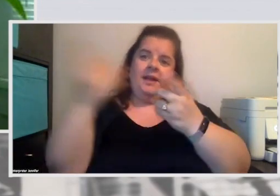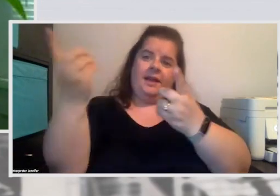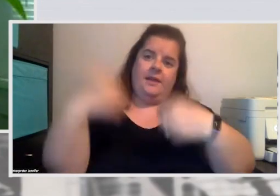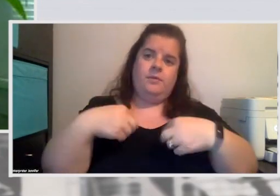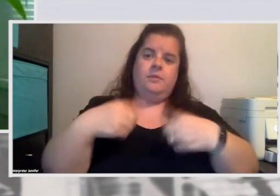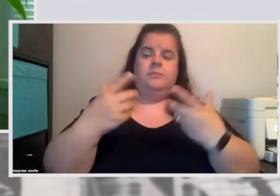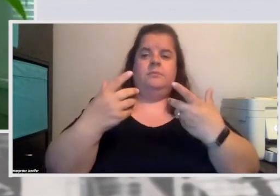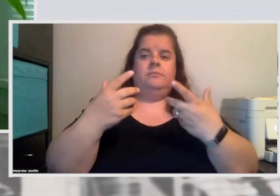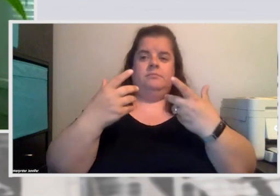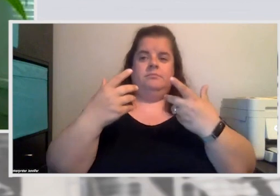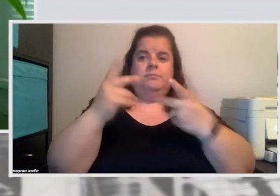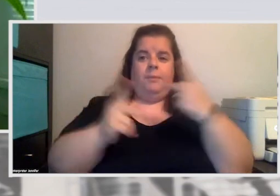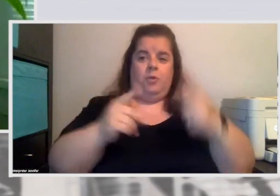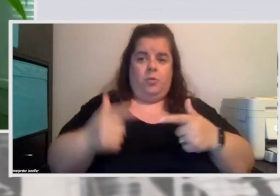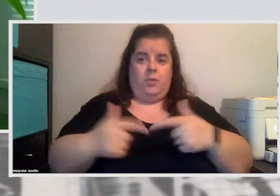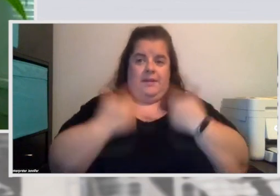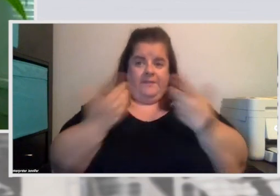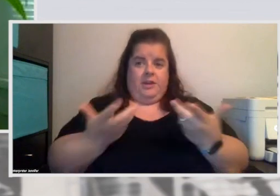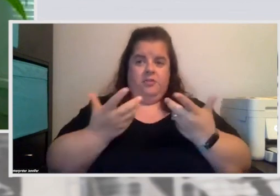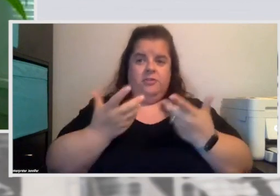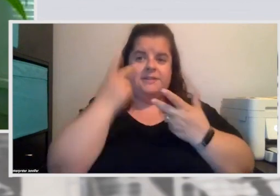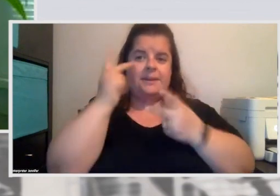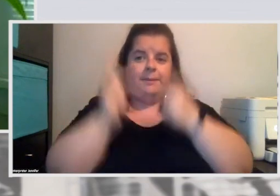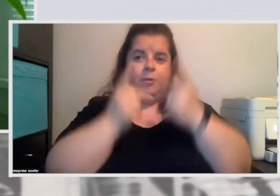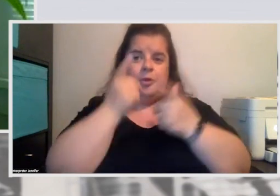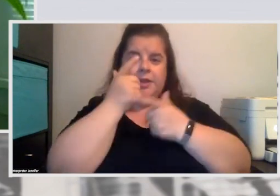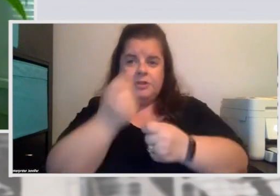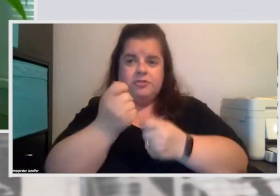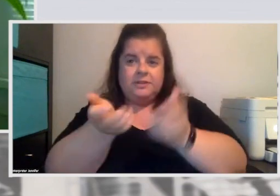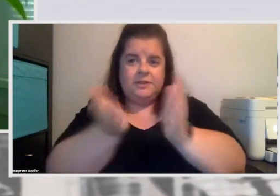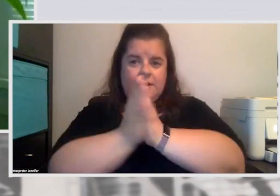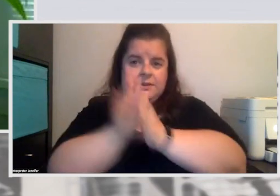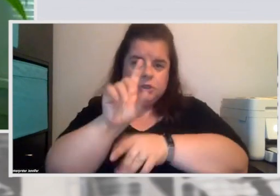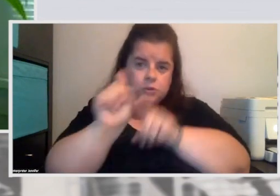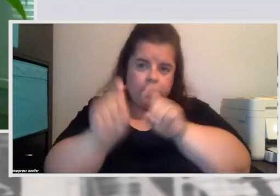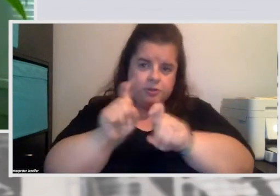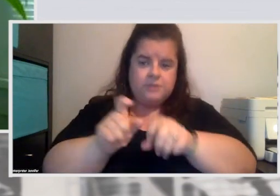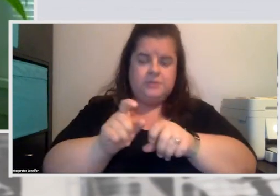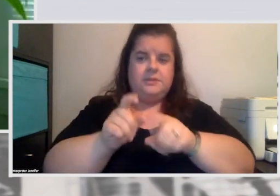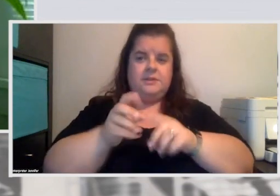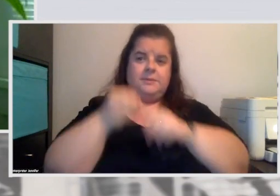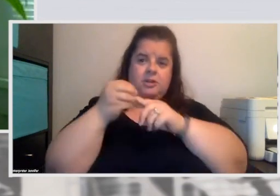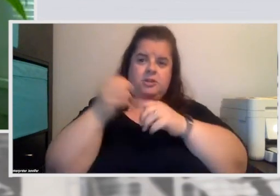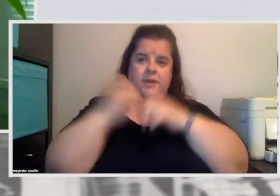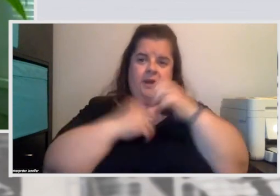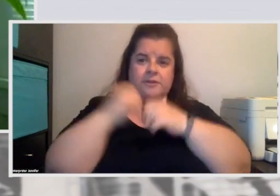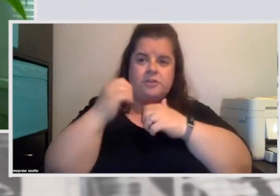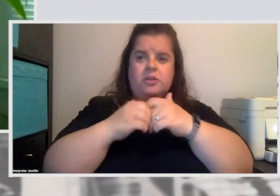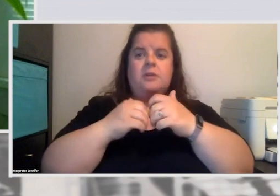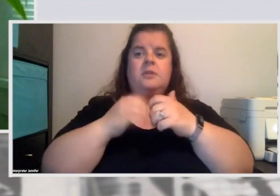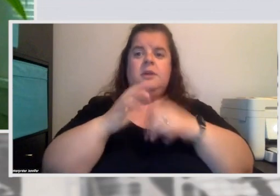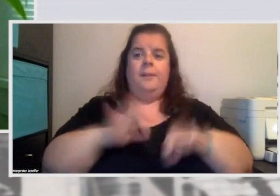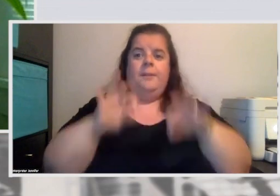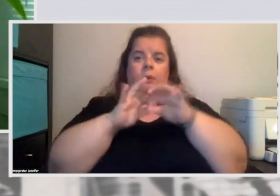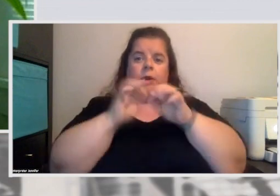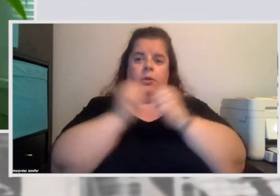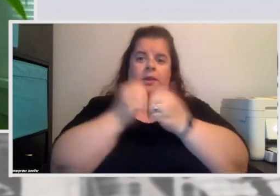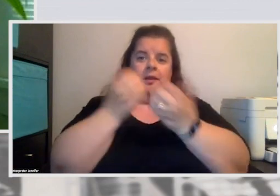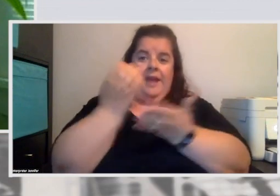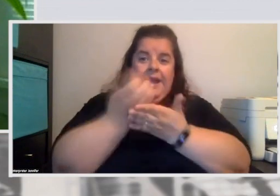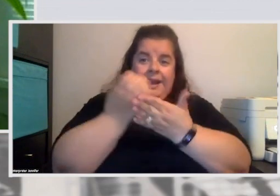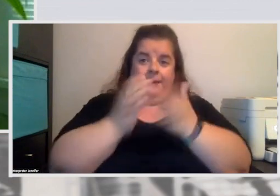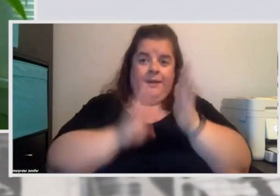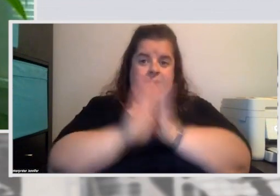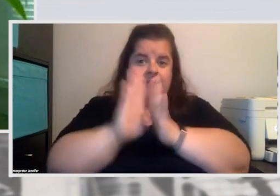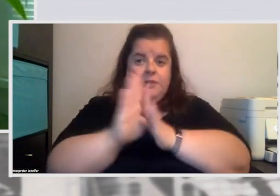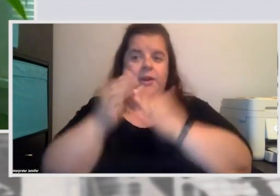great to see people asking such interesting questions about our infrastructure, especially when it comes to things as important as economic development. So thanks